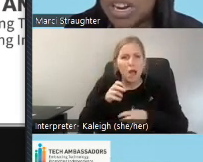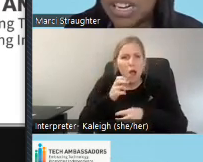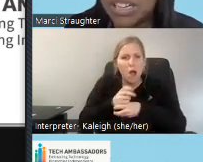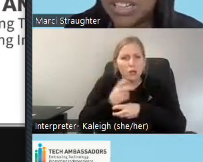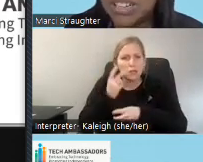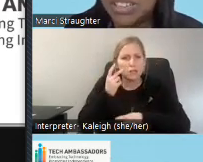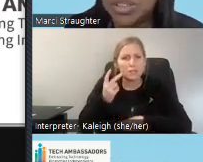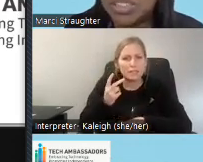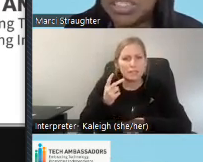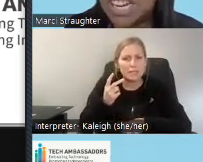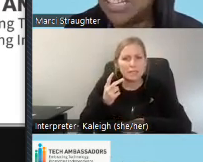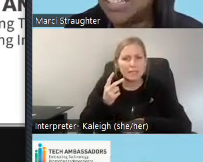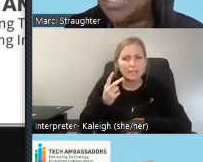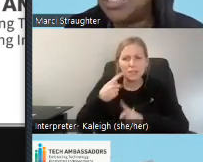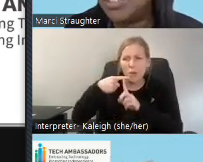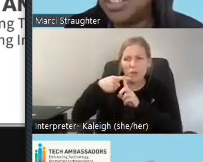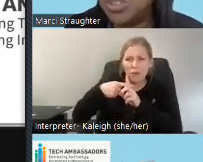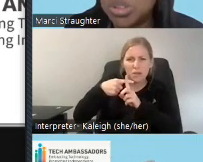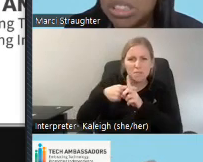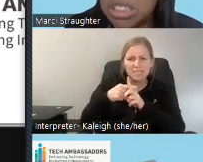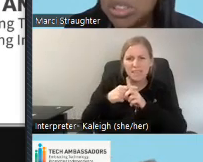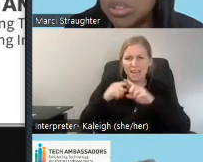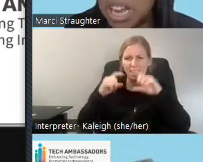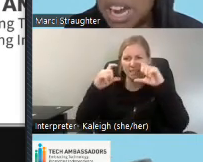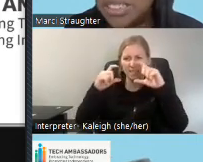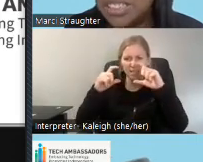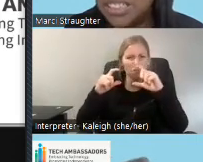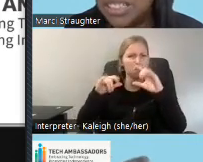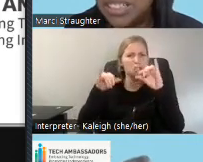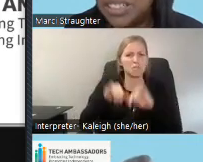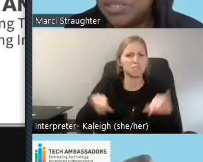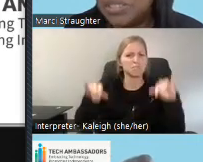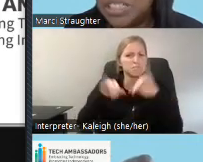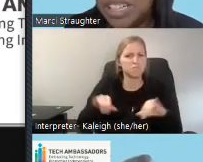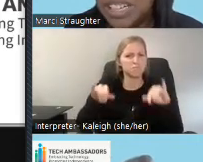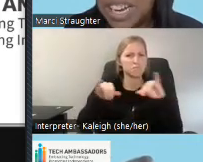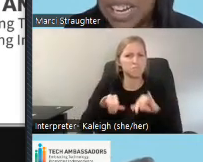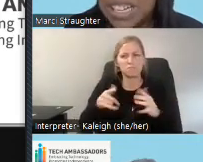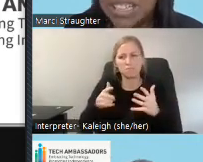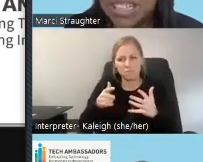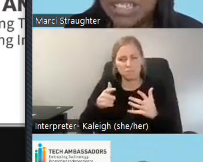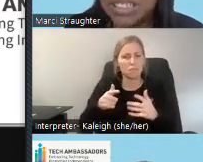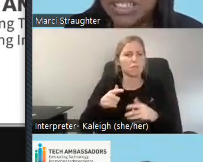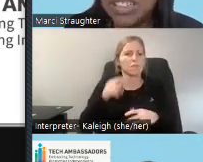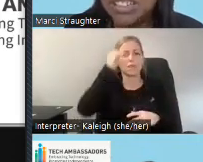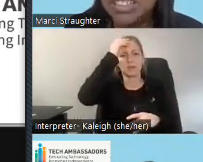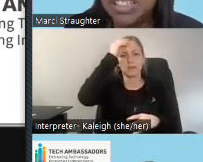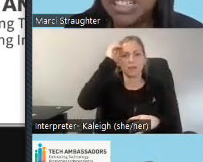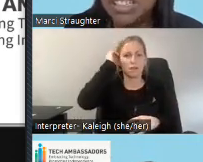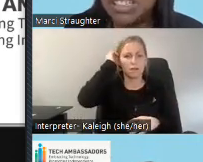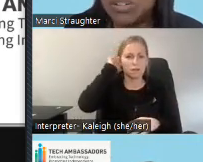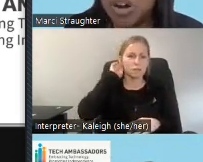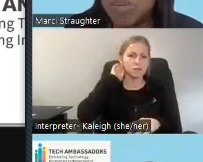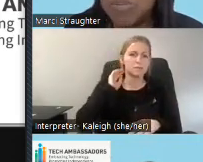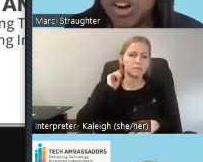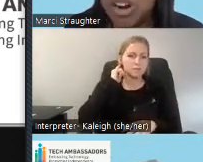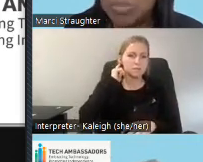with my thermostats, the traditional locks, that the one they had in